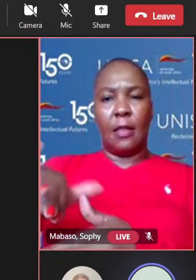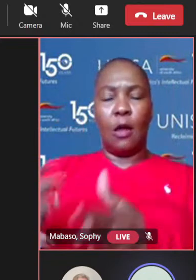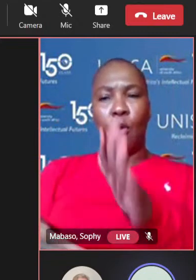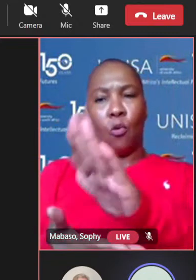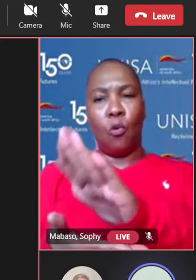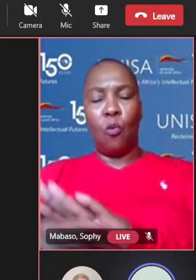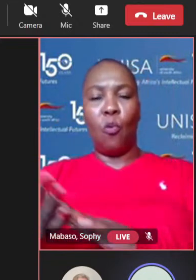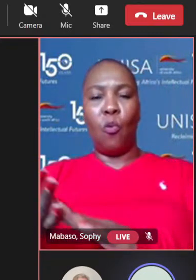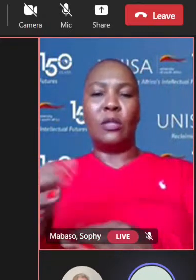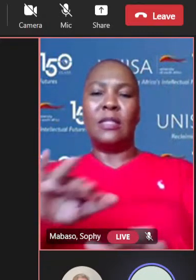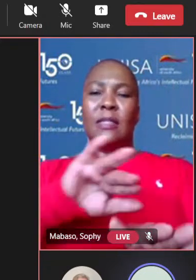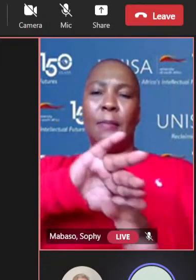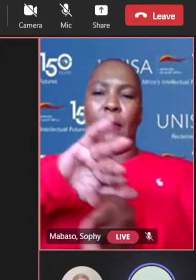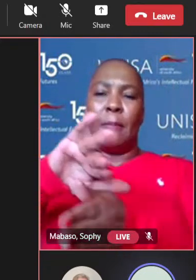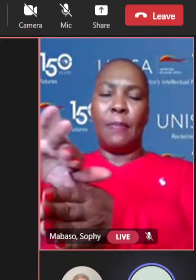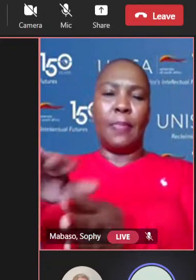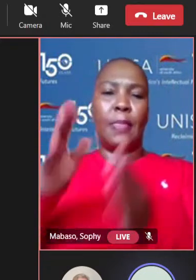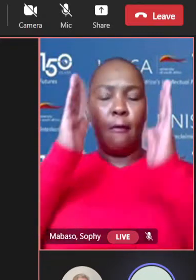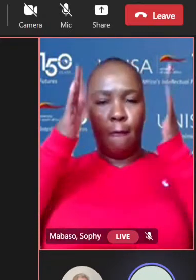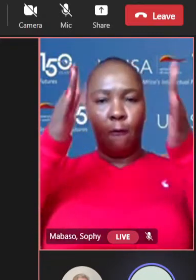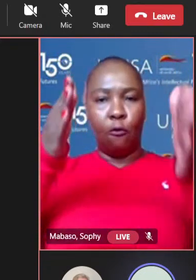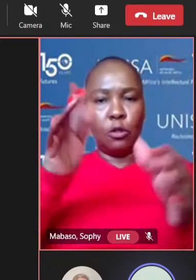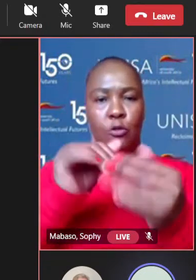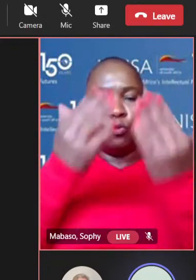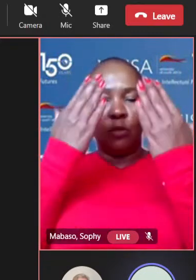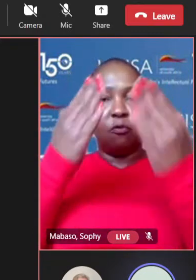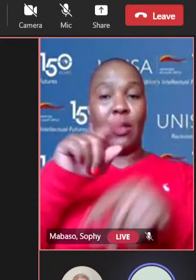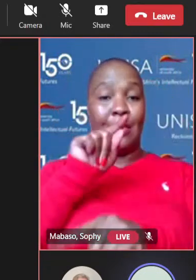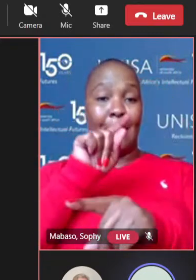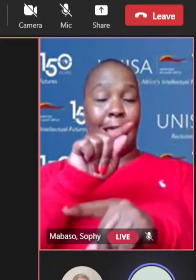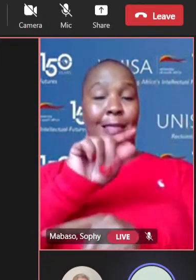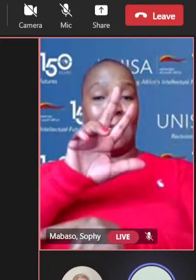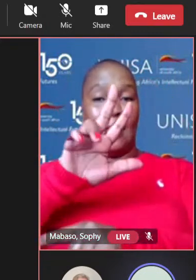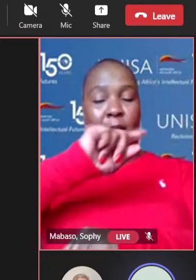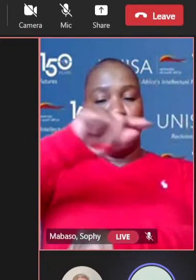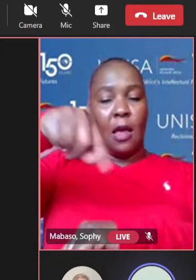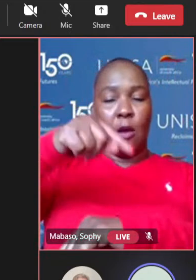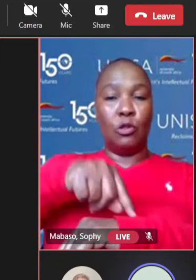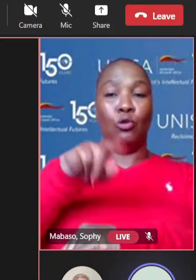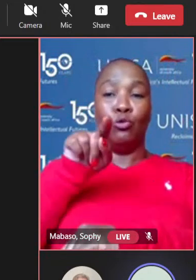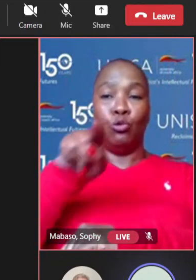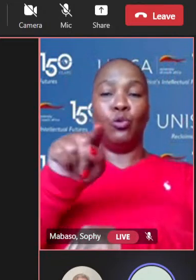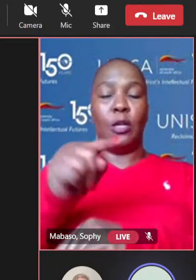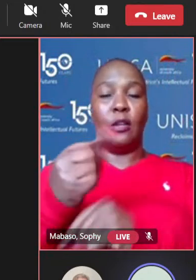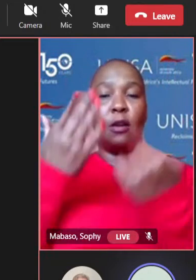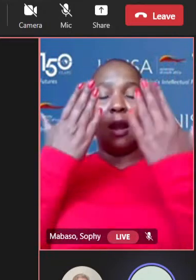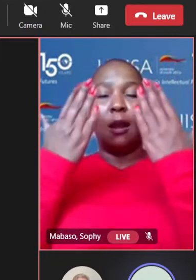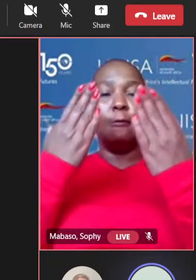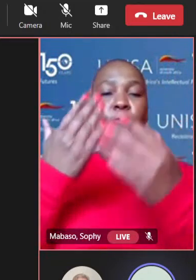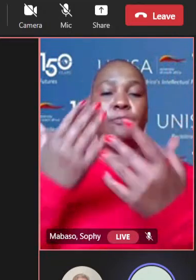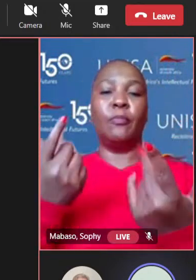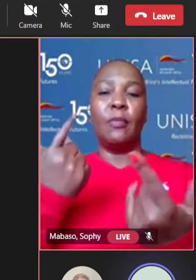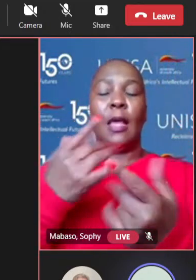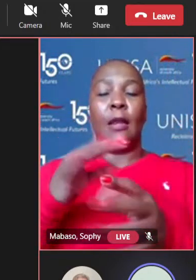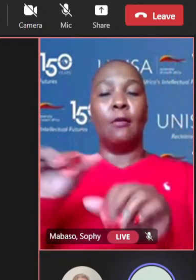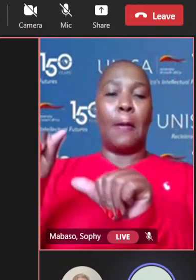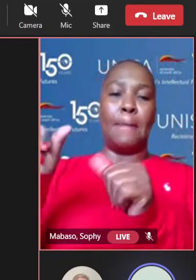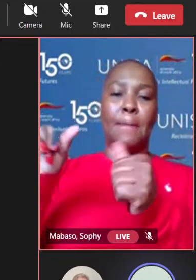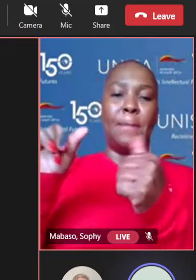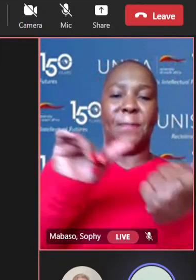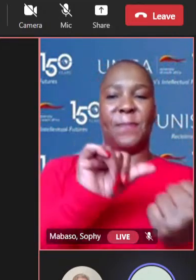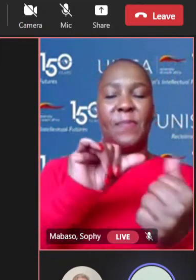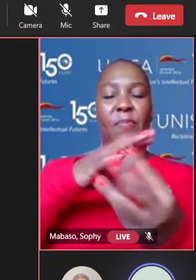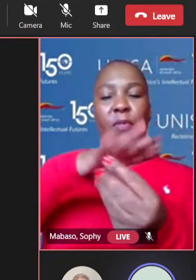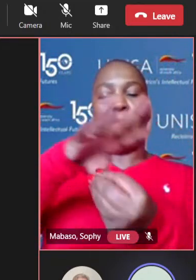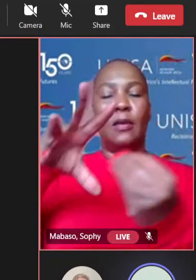to focus on your studies. For that 8 hours is you and your studies. After that, you can come back to the family. So in